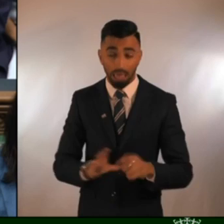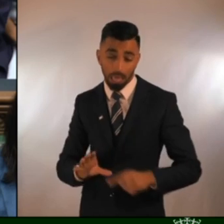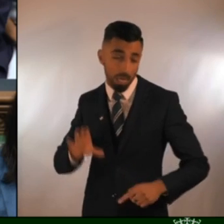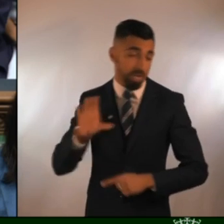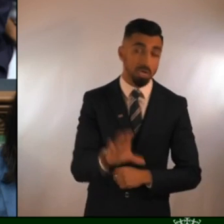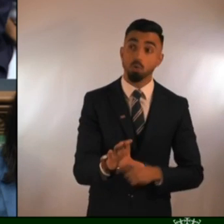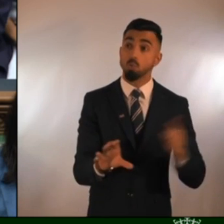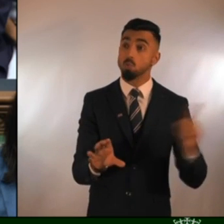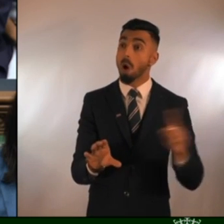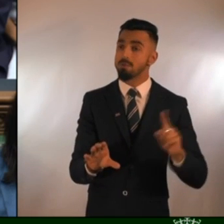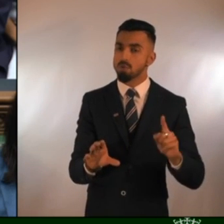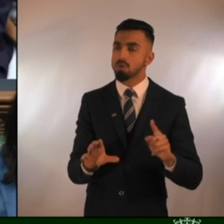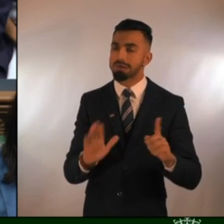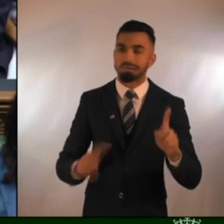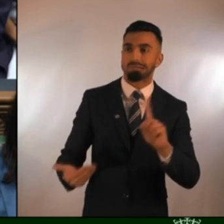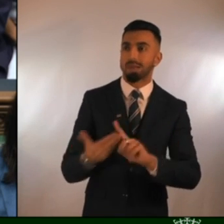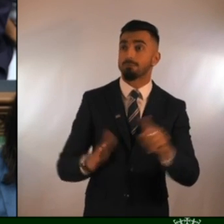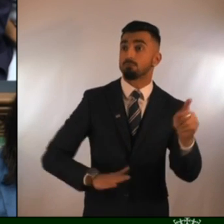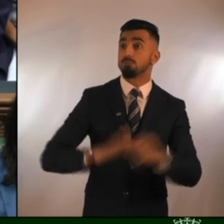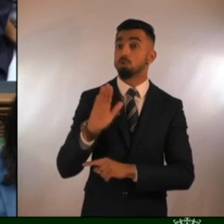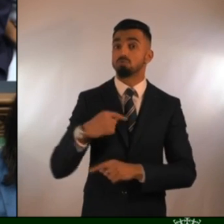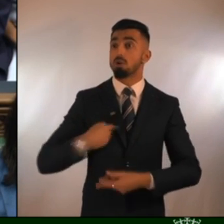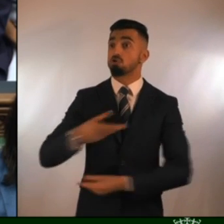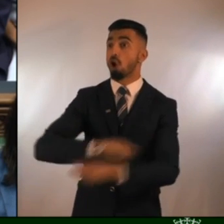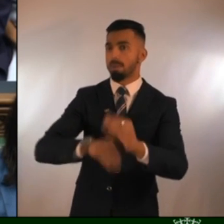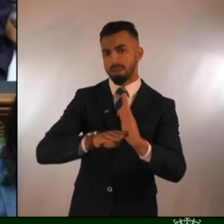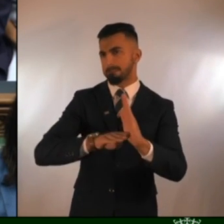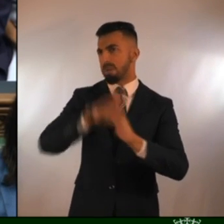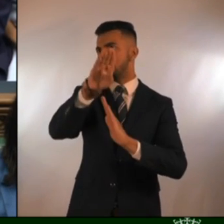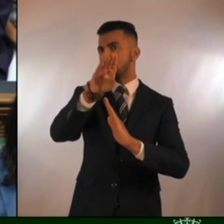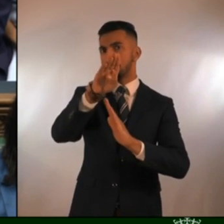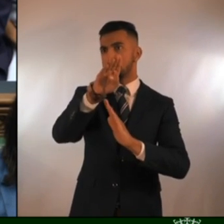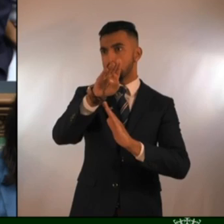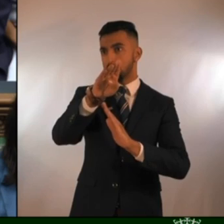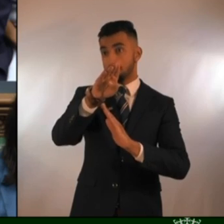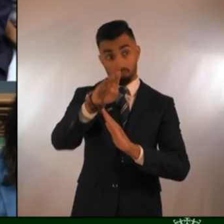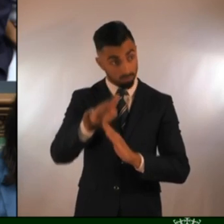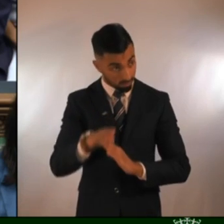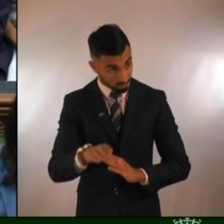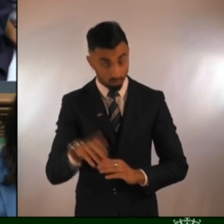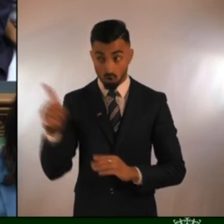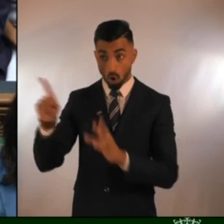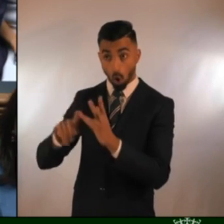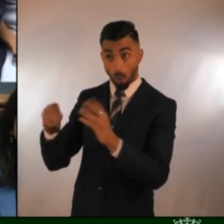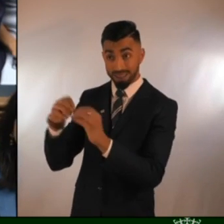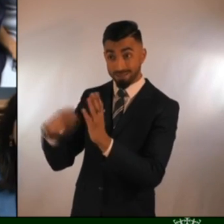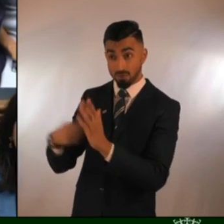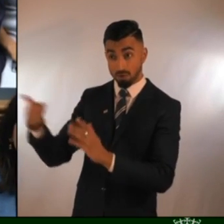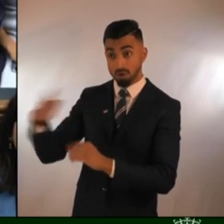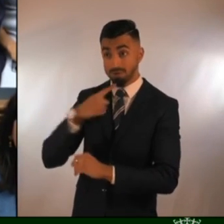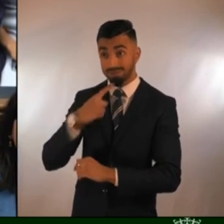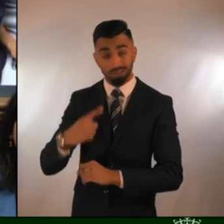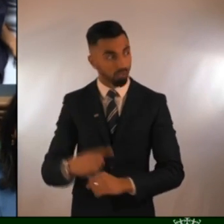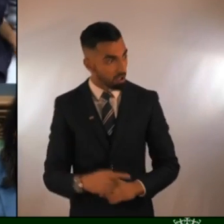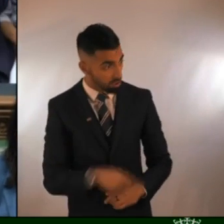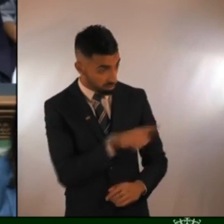result of the plans that I'm announcing, growth over the next 2 years will be 0.5 percentage point higher than it otherwise would